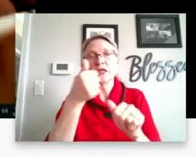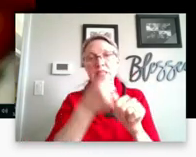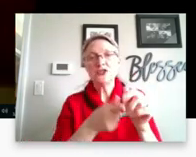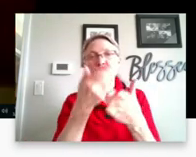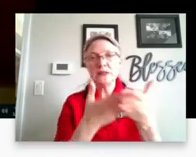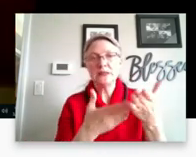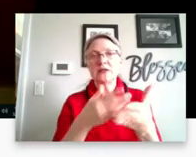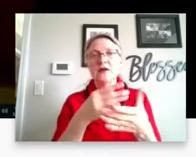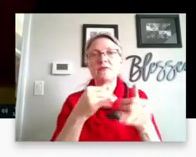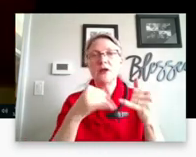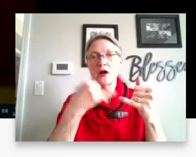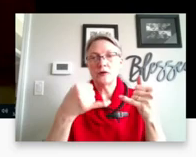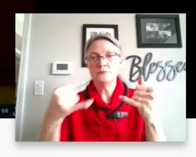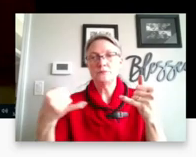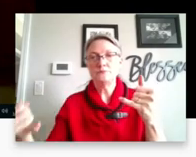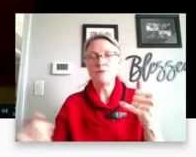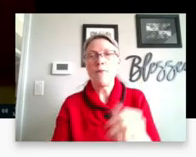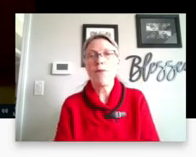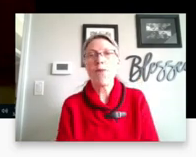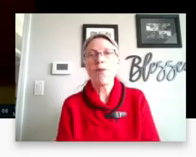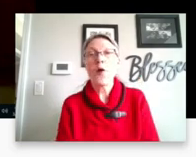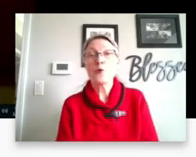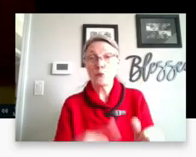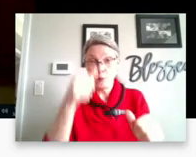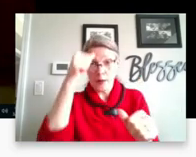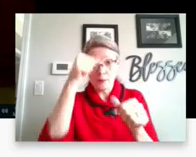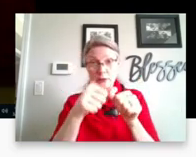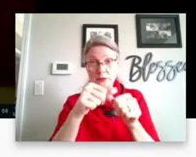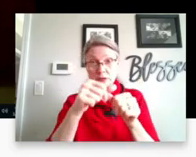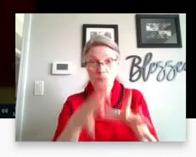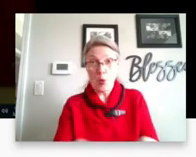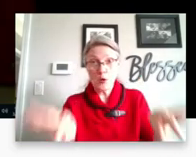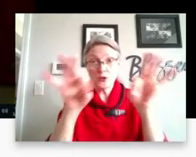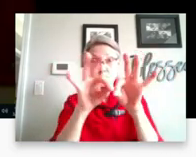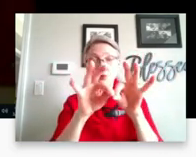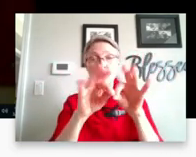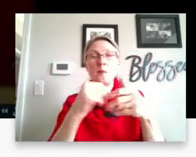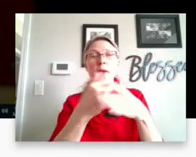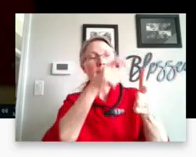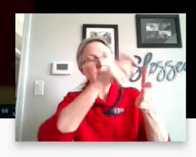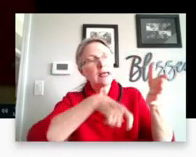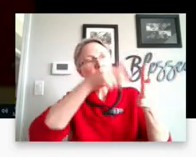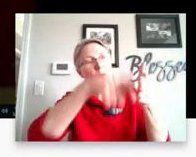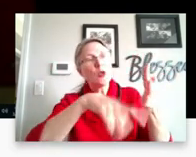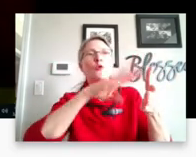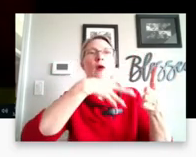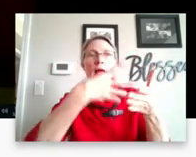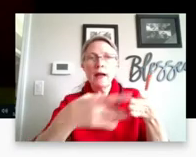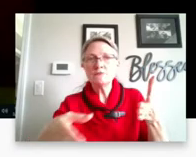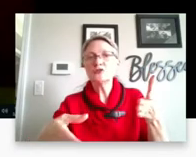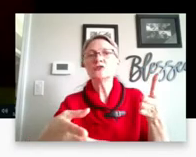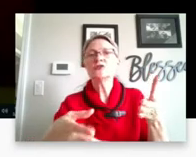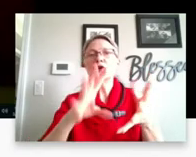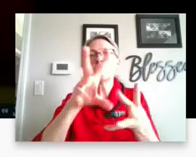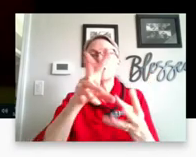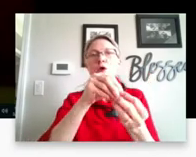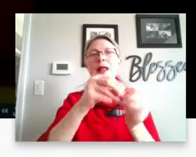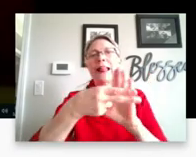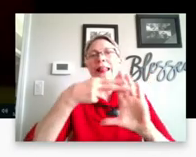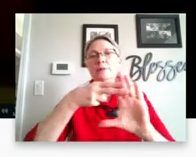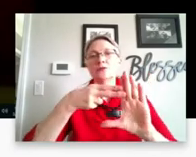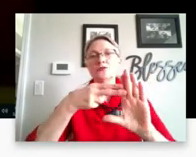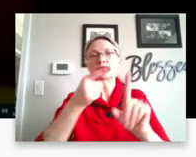yarn. So remembering that it's really important when we create tables or graphs or charts to include labels, right?